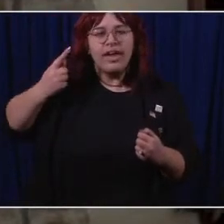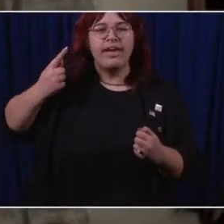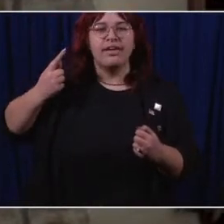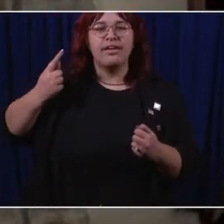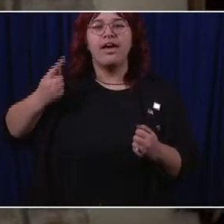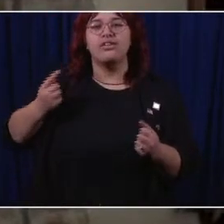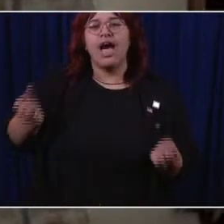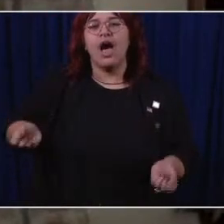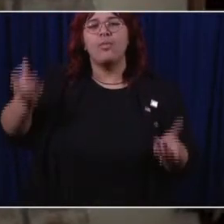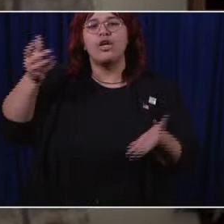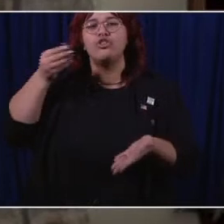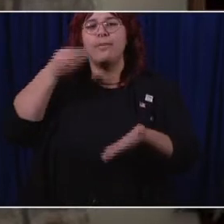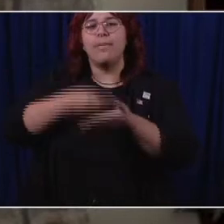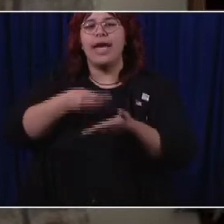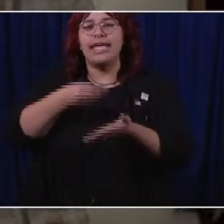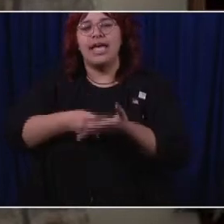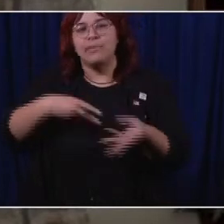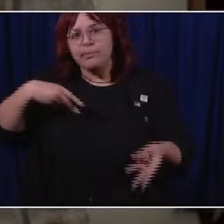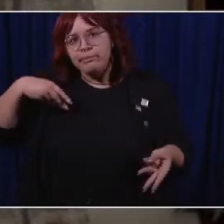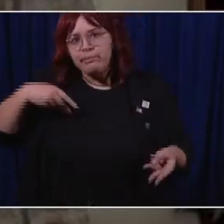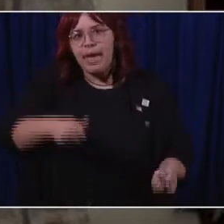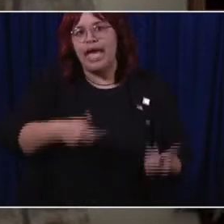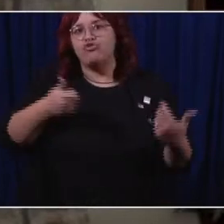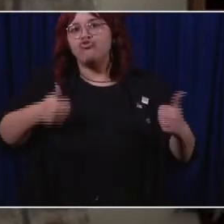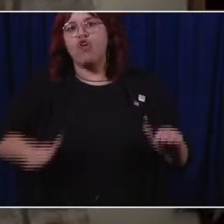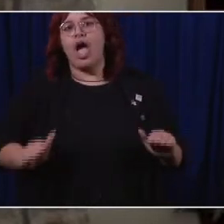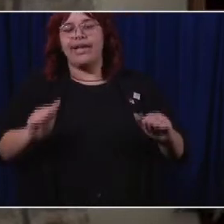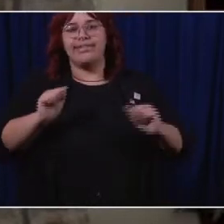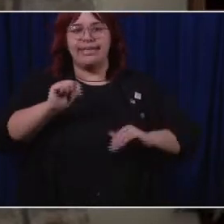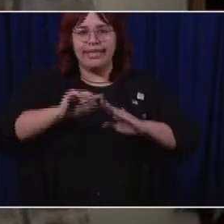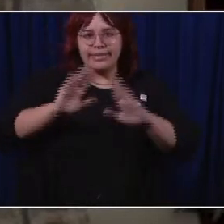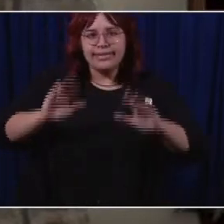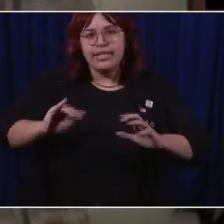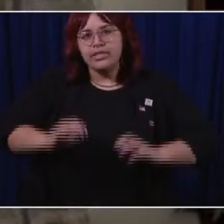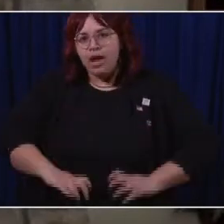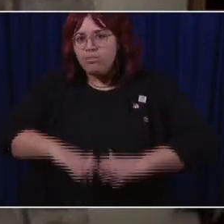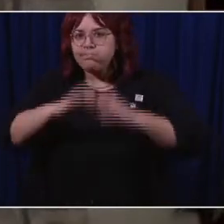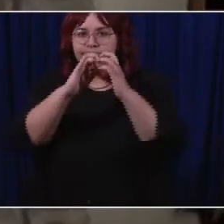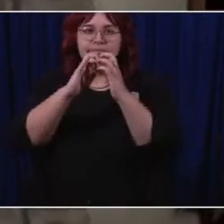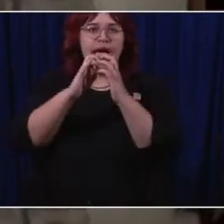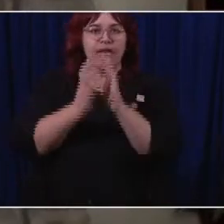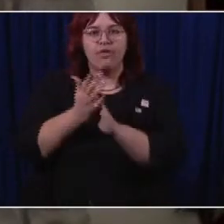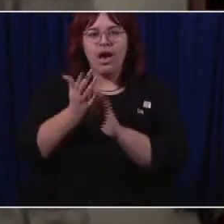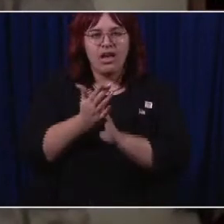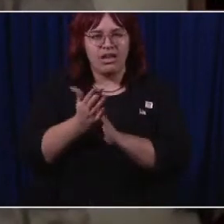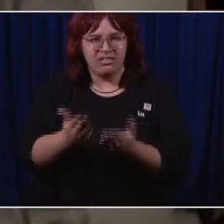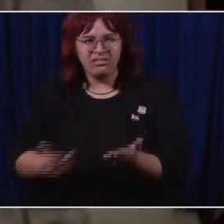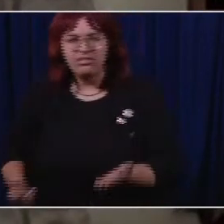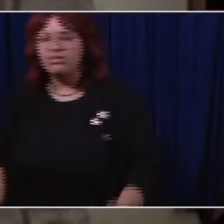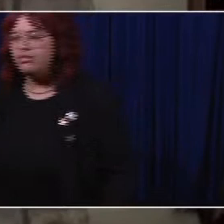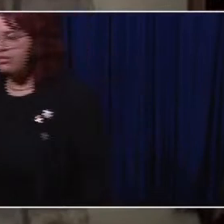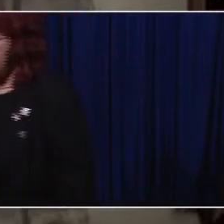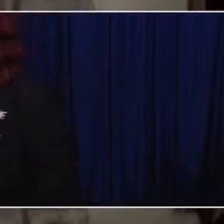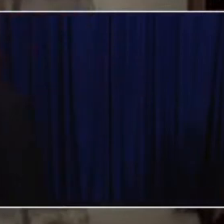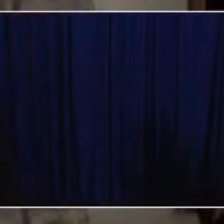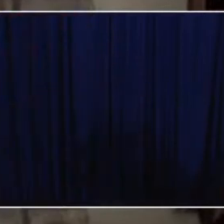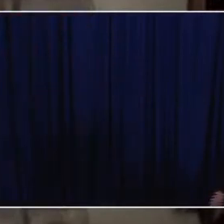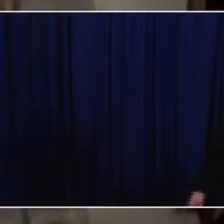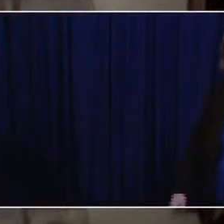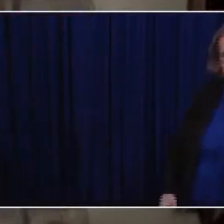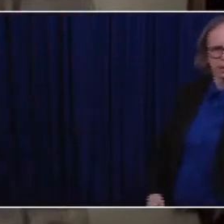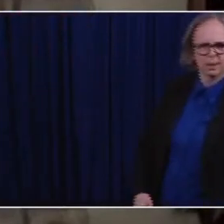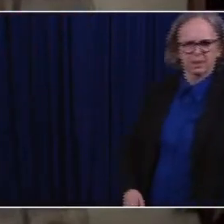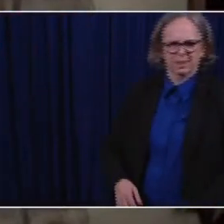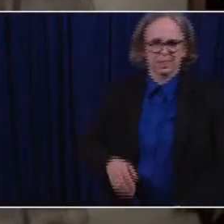been assisting with unemployment insurance throughout the pandemic? I'll have to get you the last question you asked. I